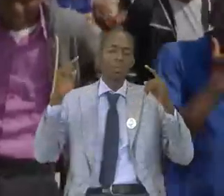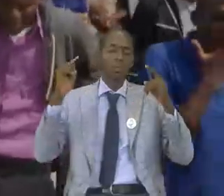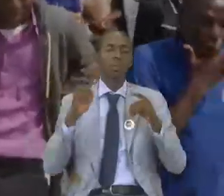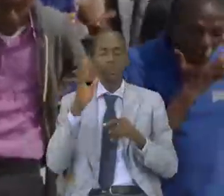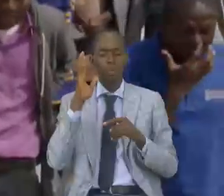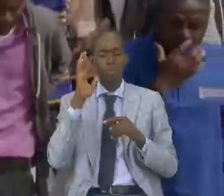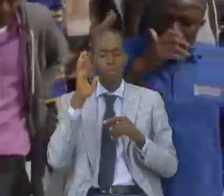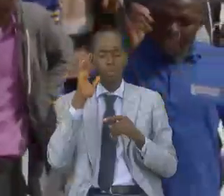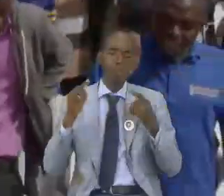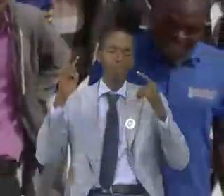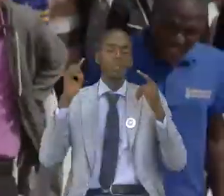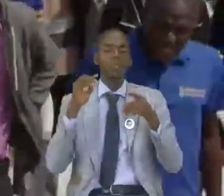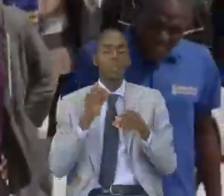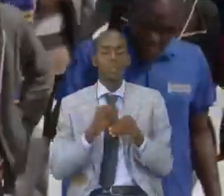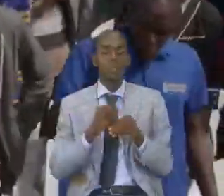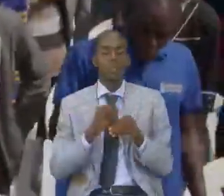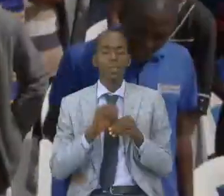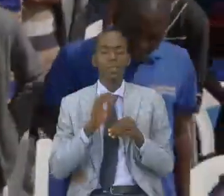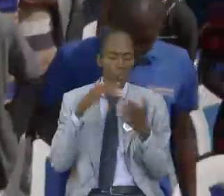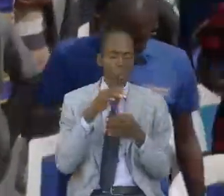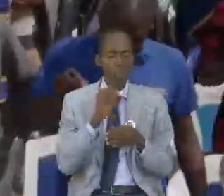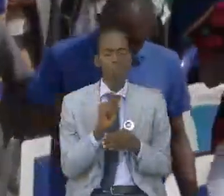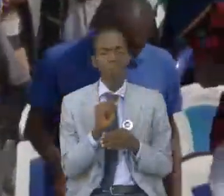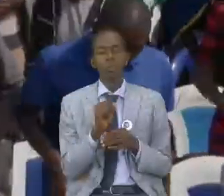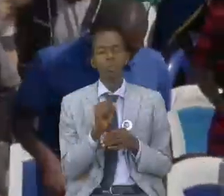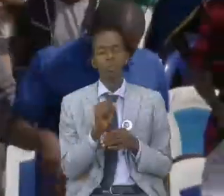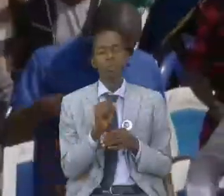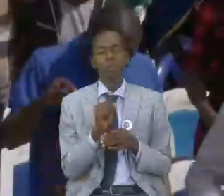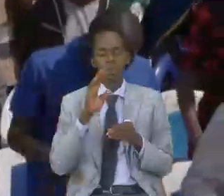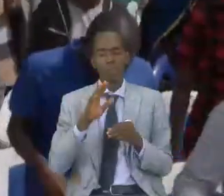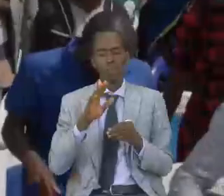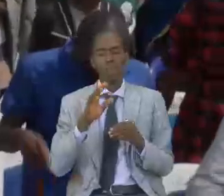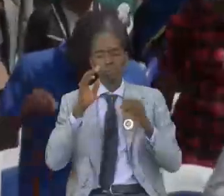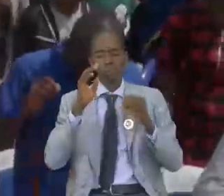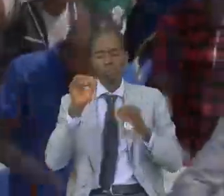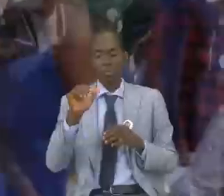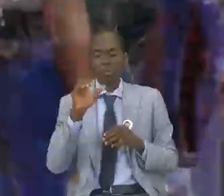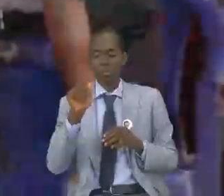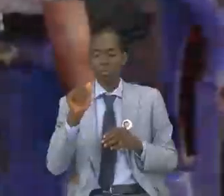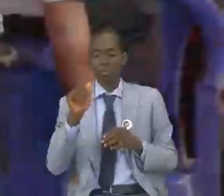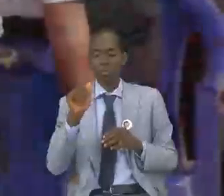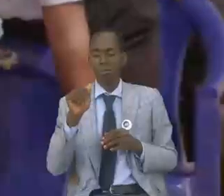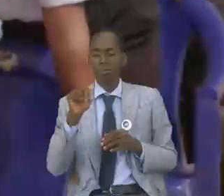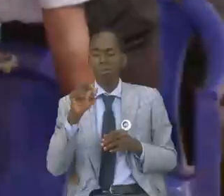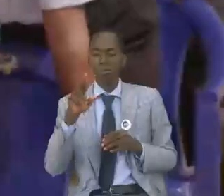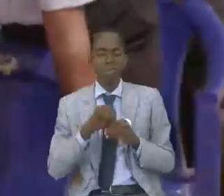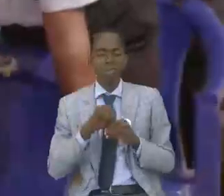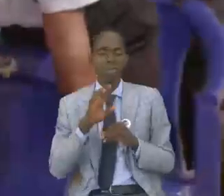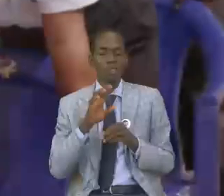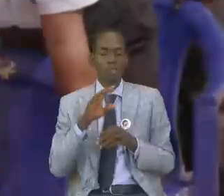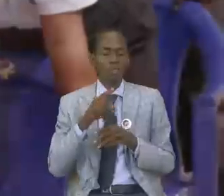Excel in your study, in your career, in your profession.